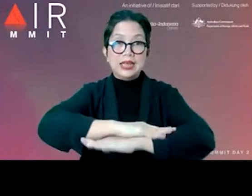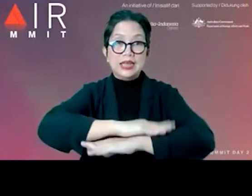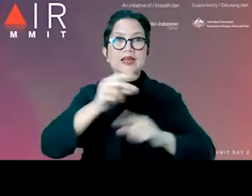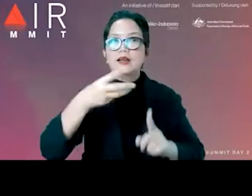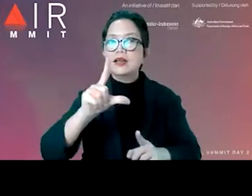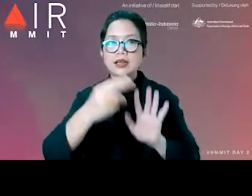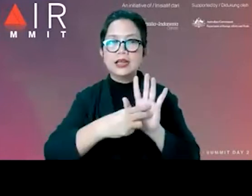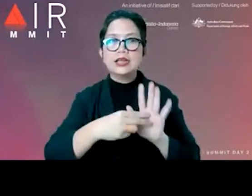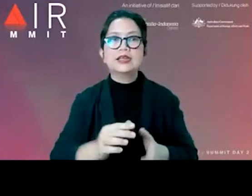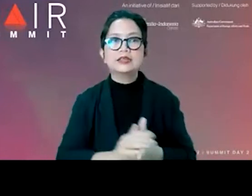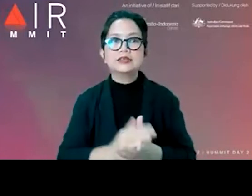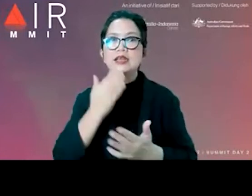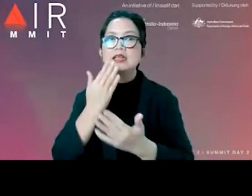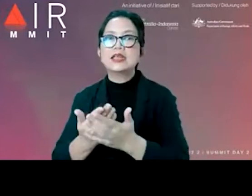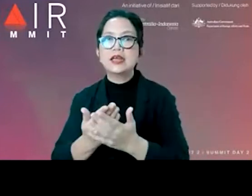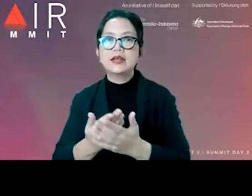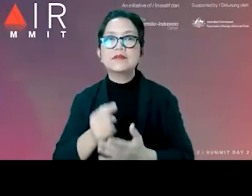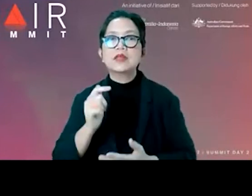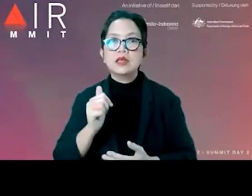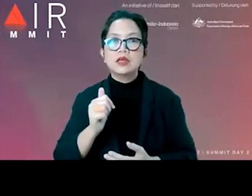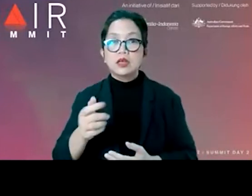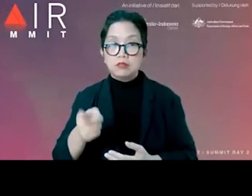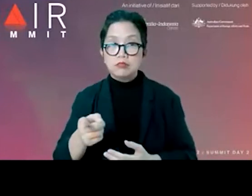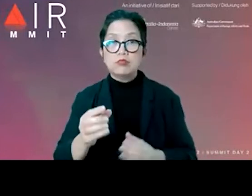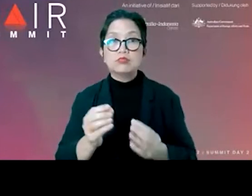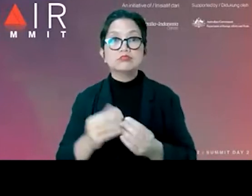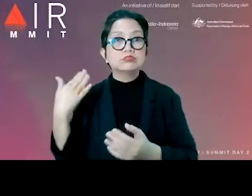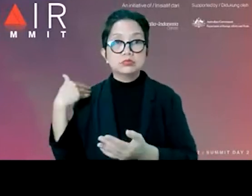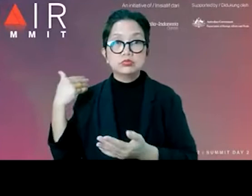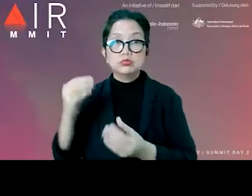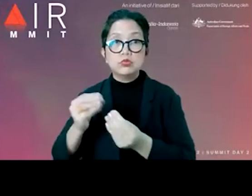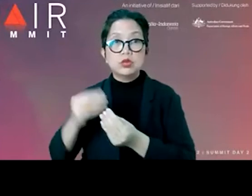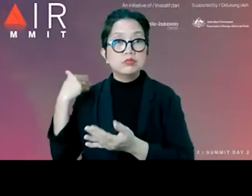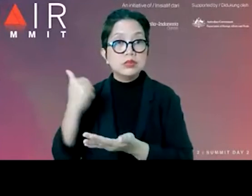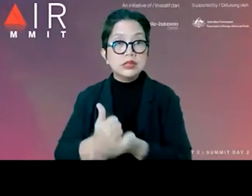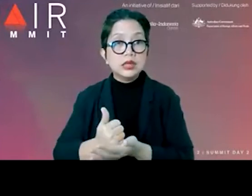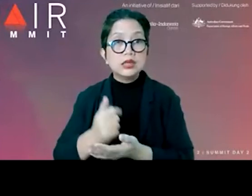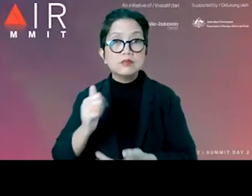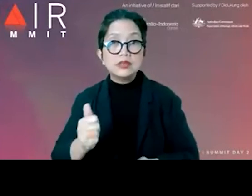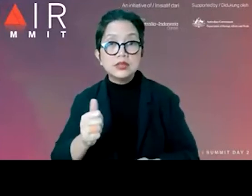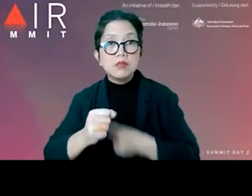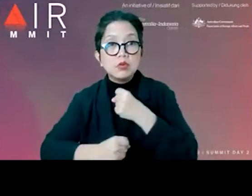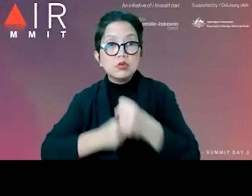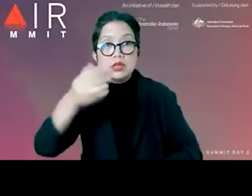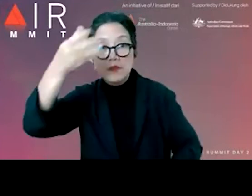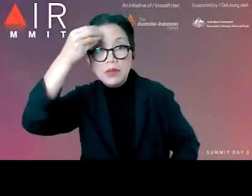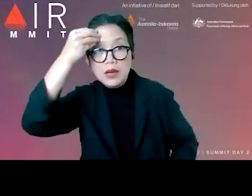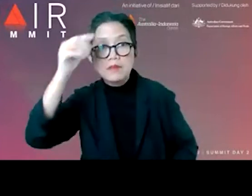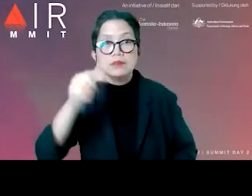is happening now for you, where you are in Indonesia, and then John, and then Pierre to finish.